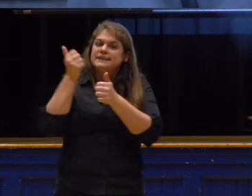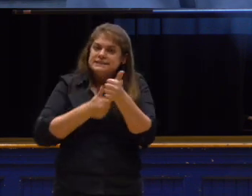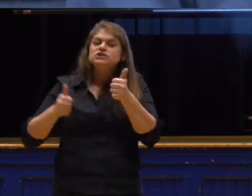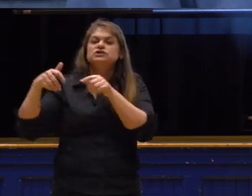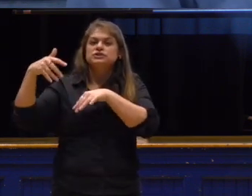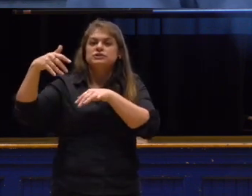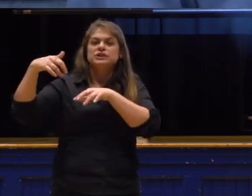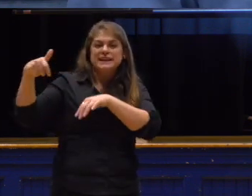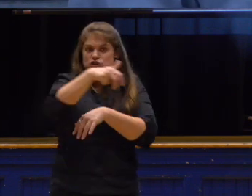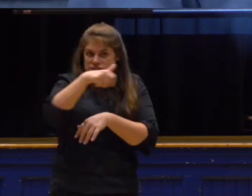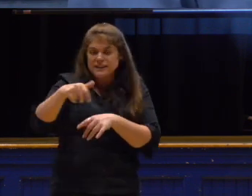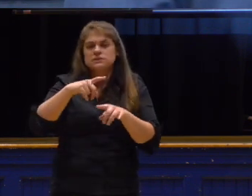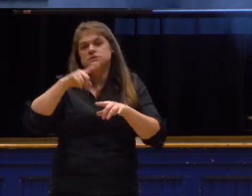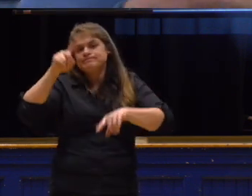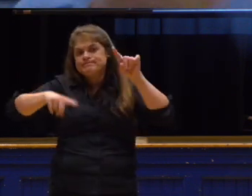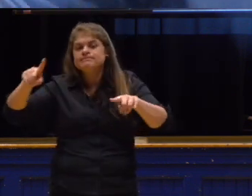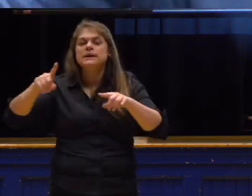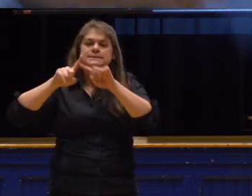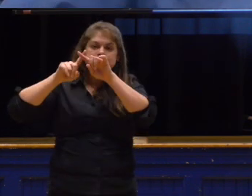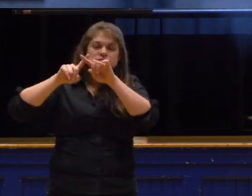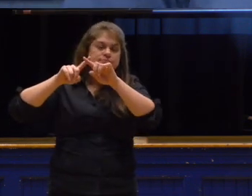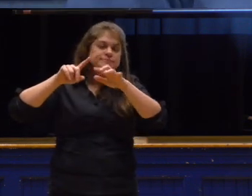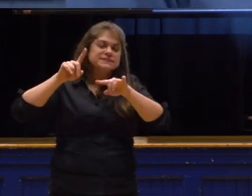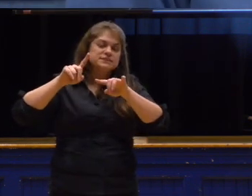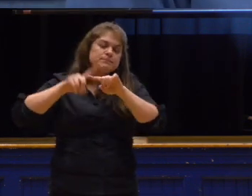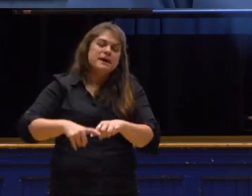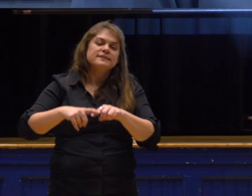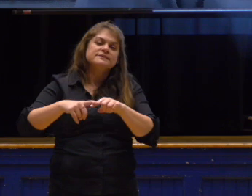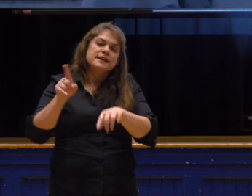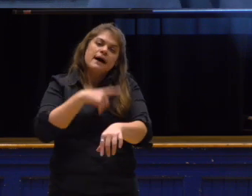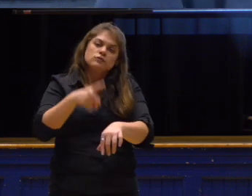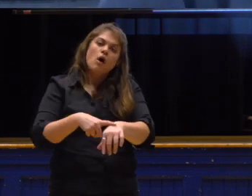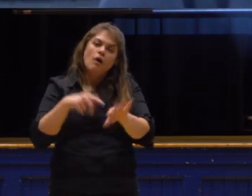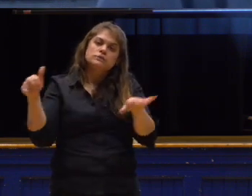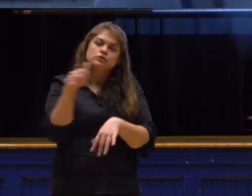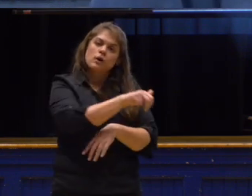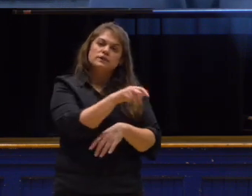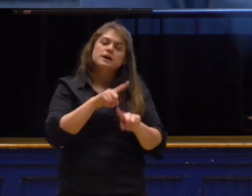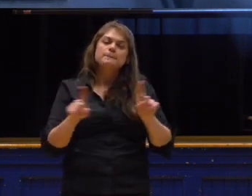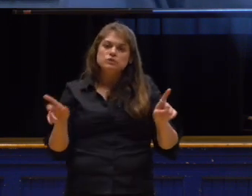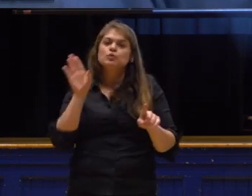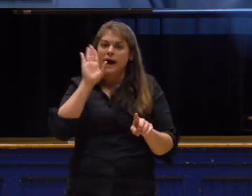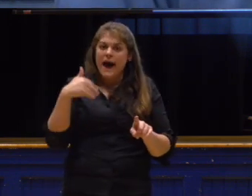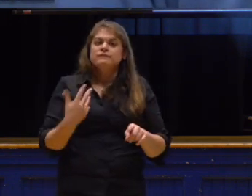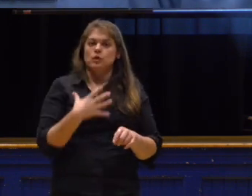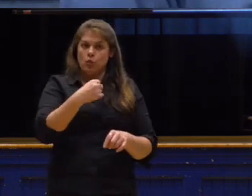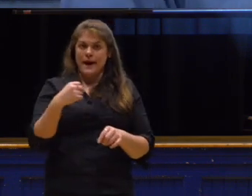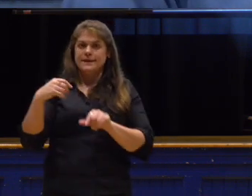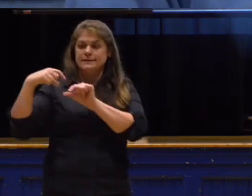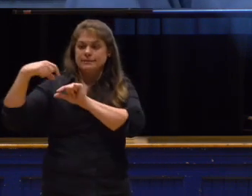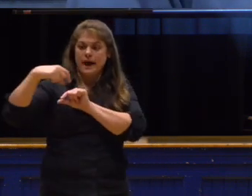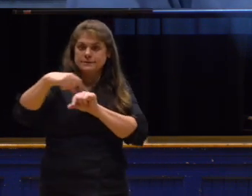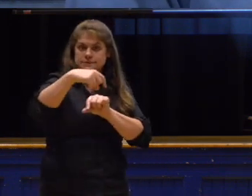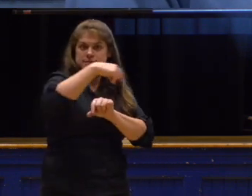maybe slightly different depending upon the length of time going across the street. but you'll have a white walk